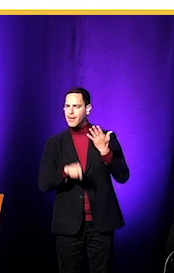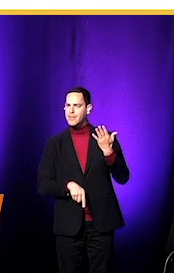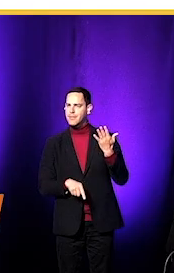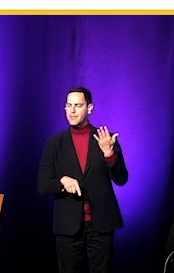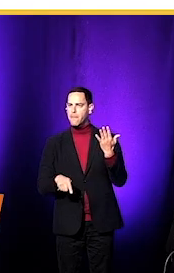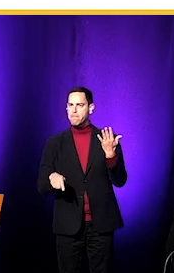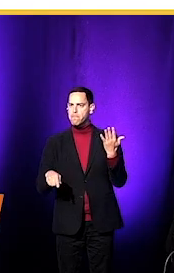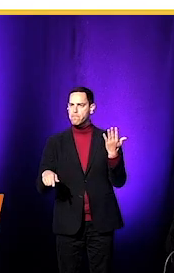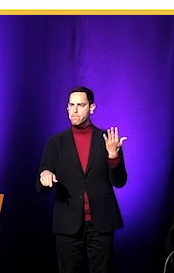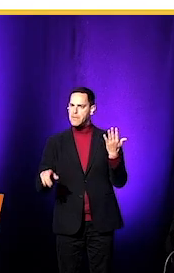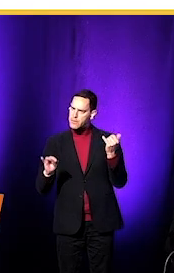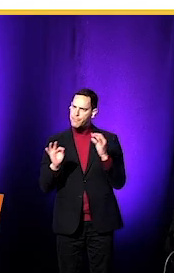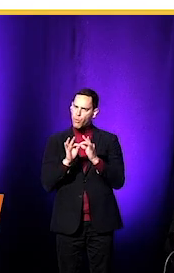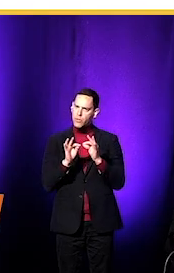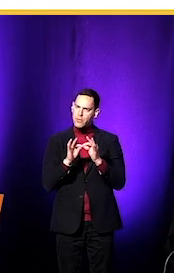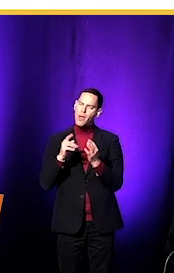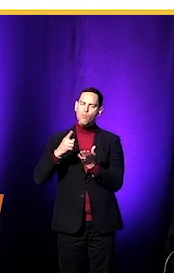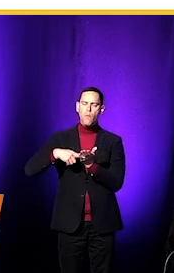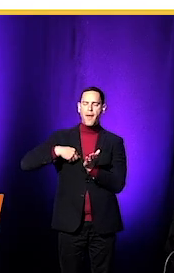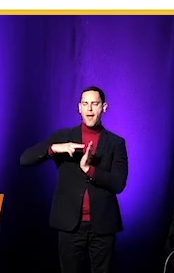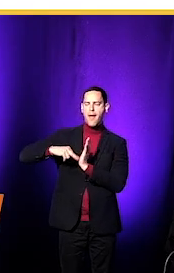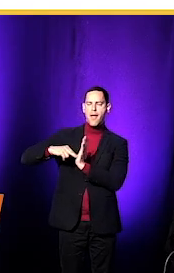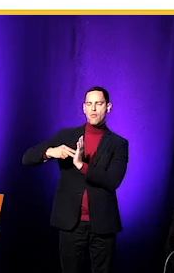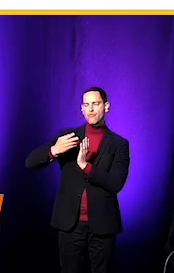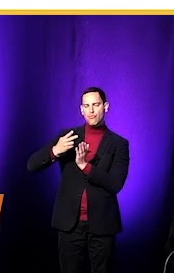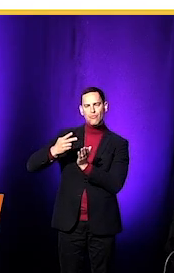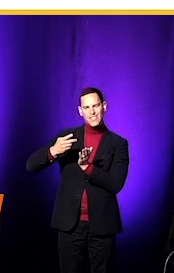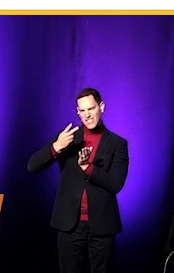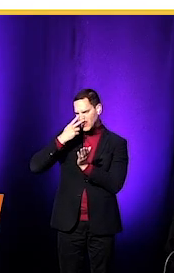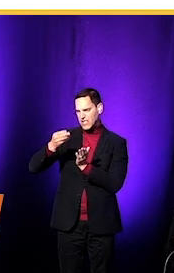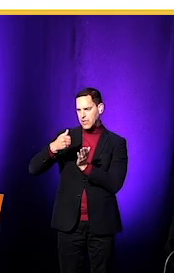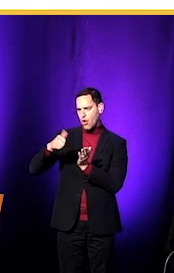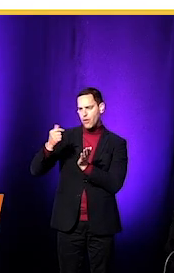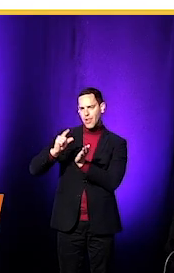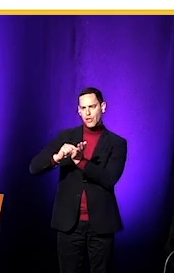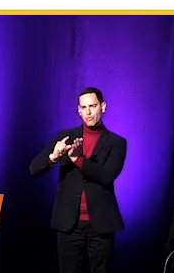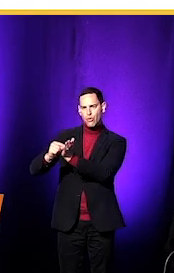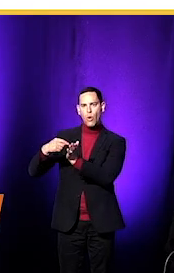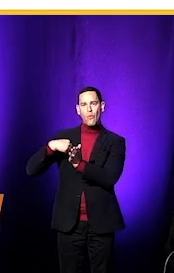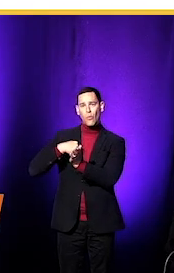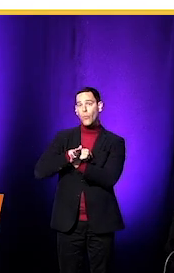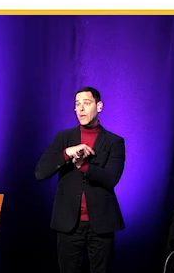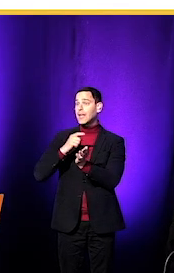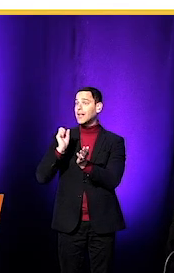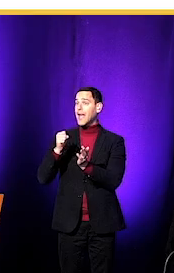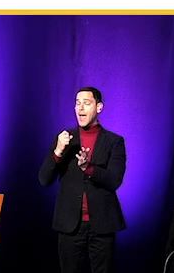is that we can inadvertently maintain the status quo in our work.